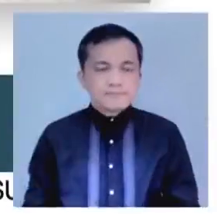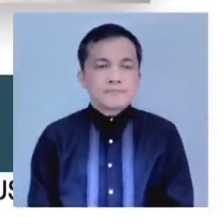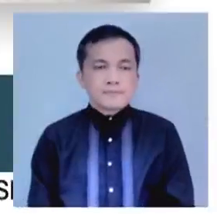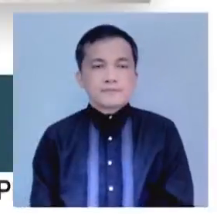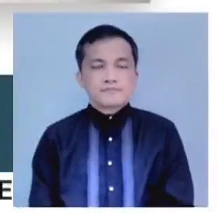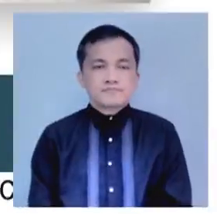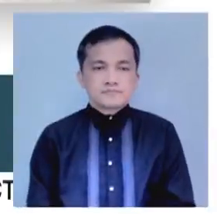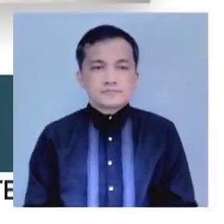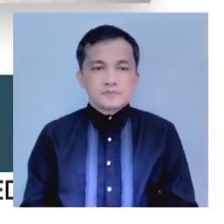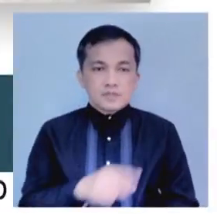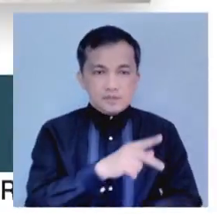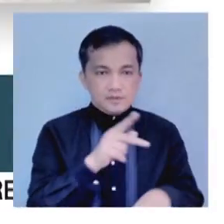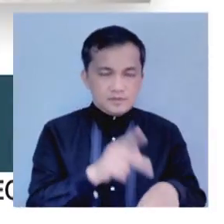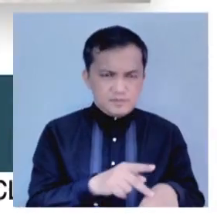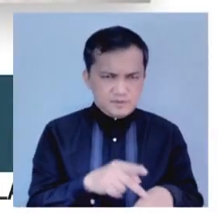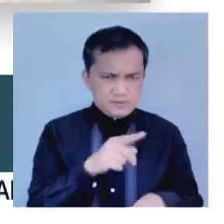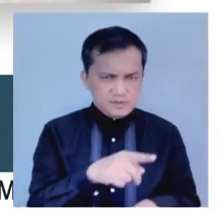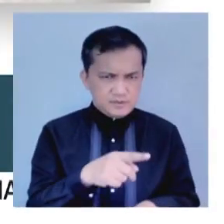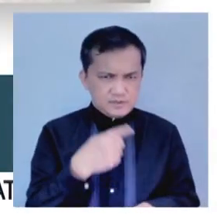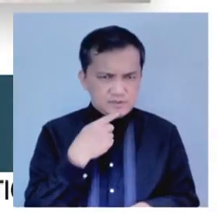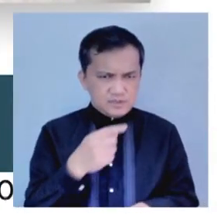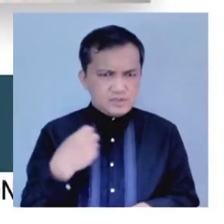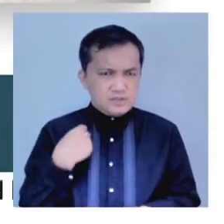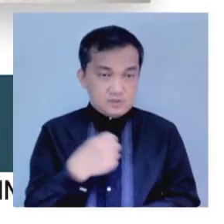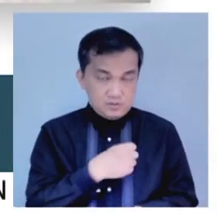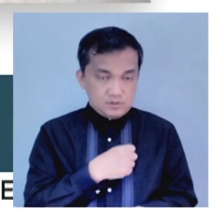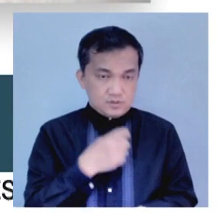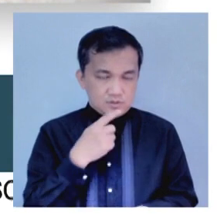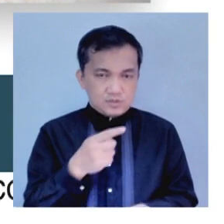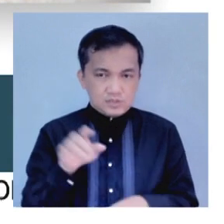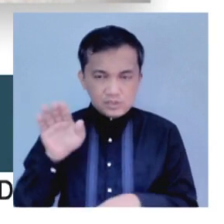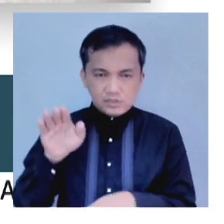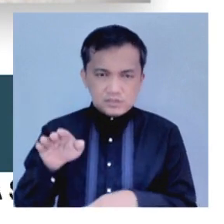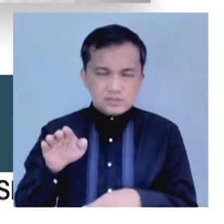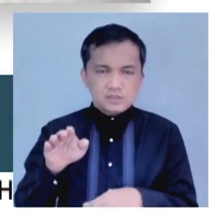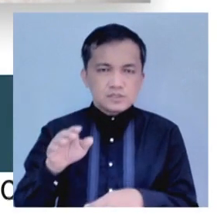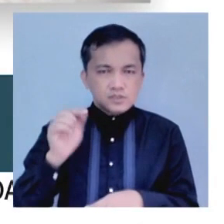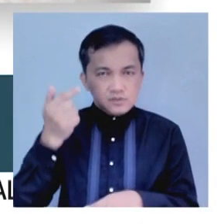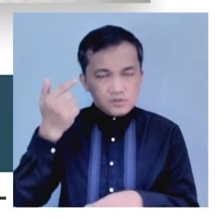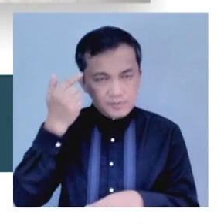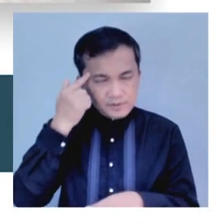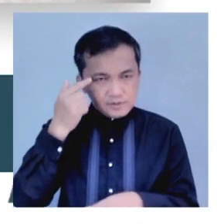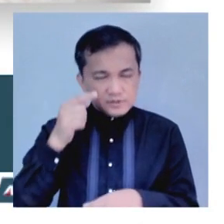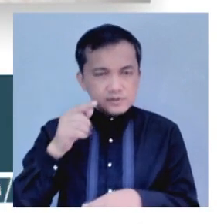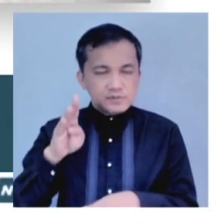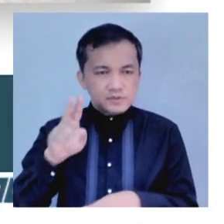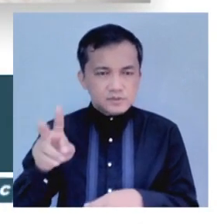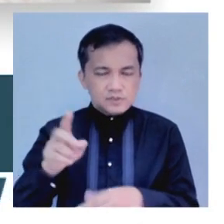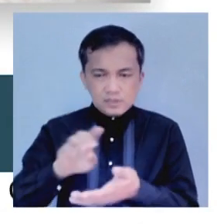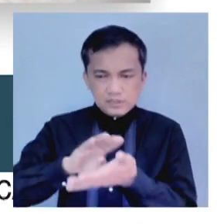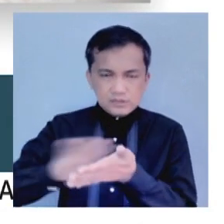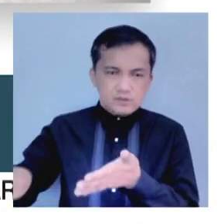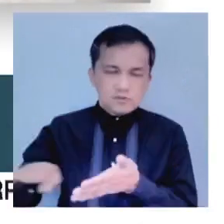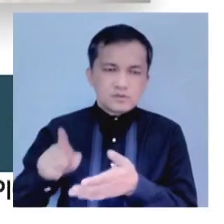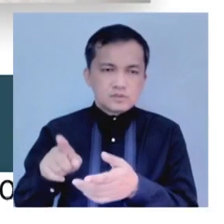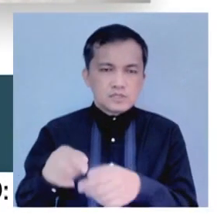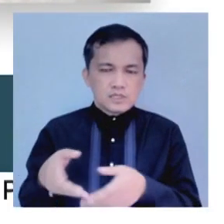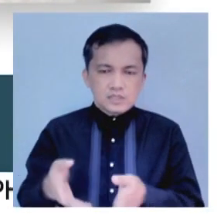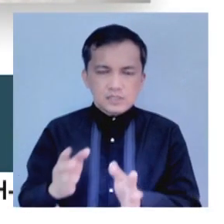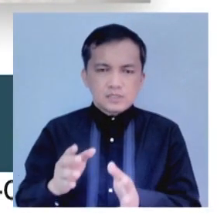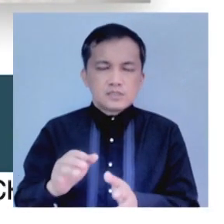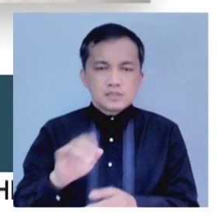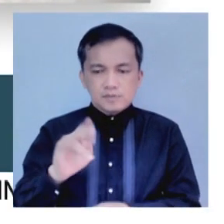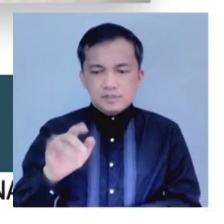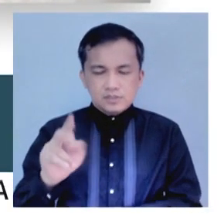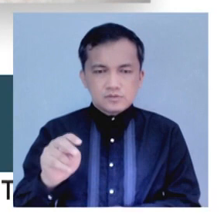Philippine lawmaker urging the Marcos administration to scrap a rule that allows the Immigration Bureau to convert tourist